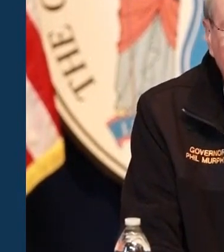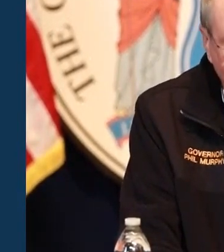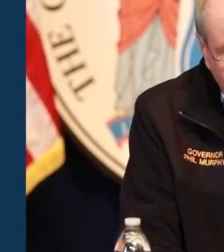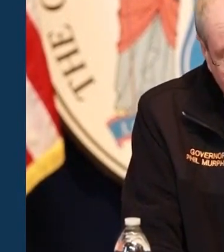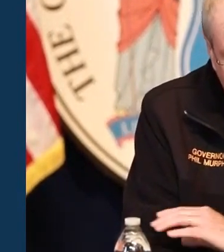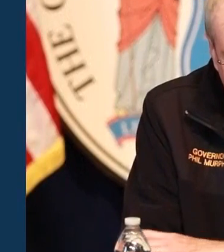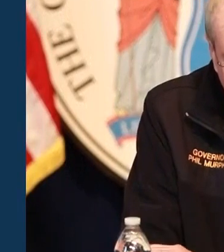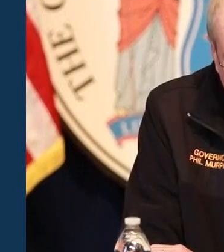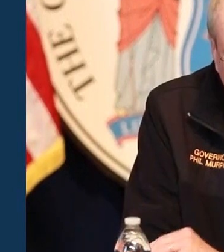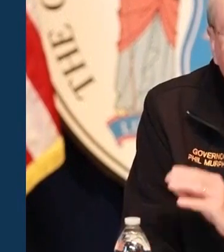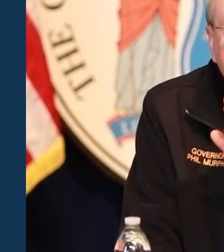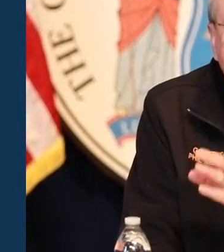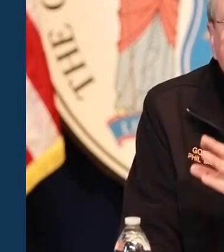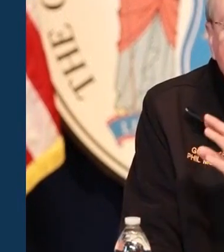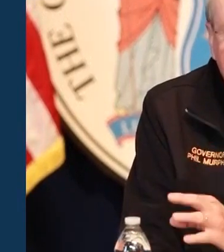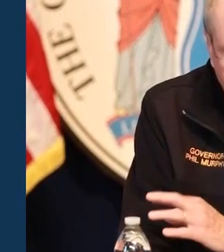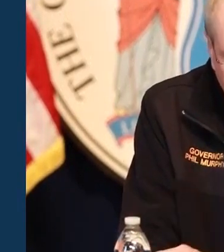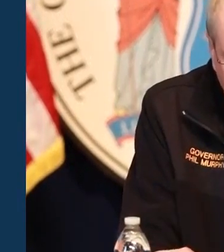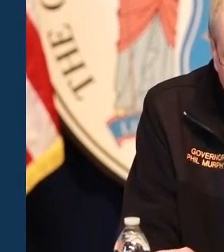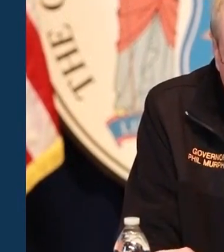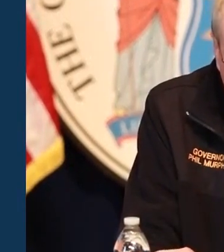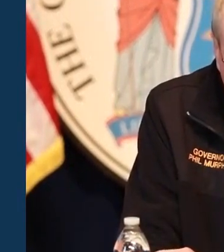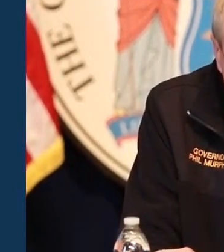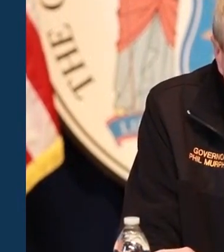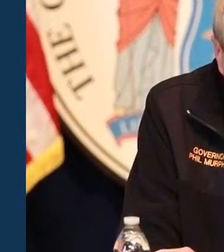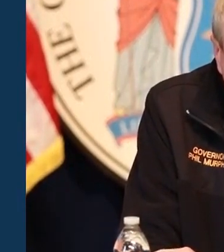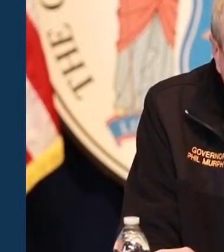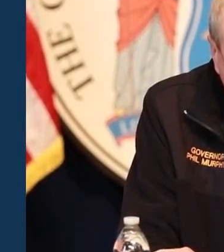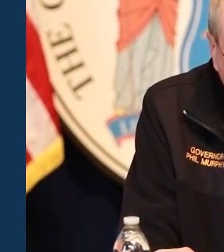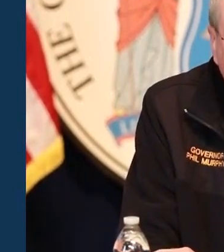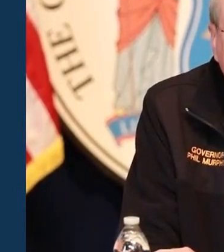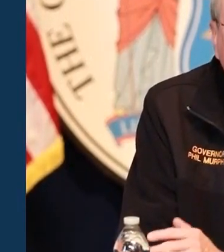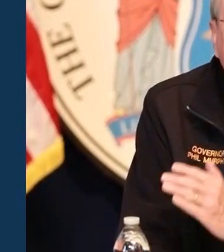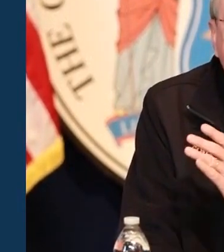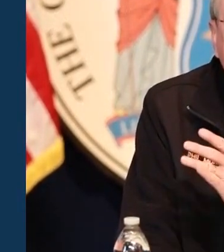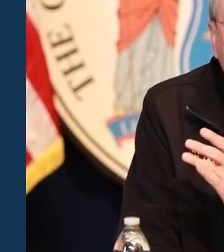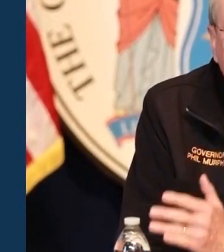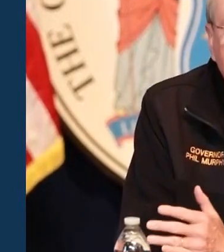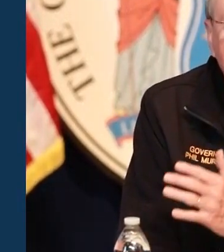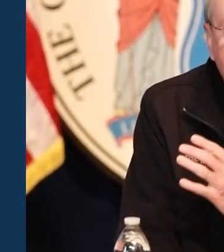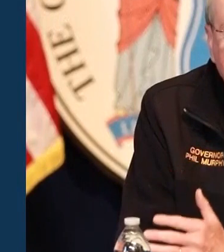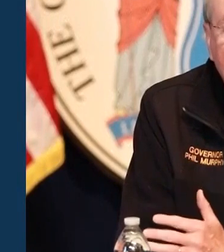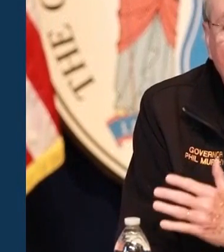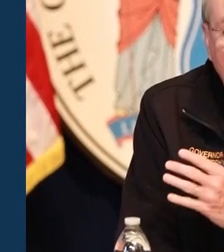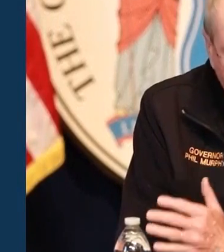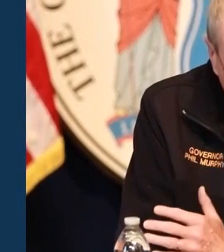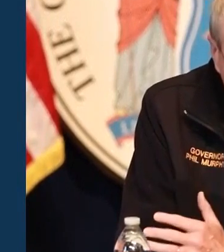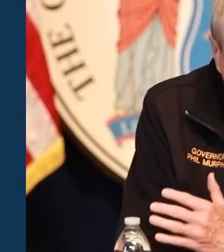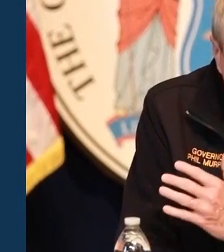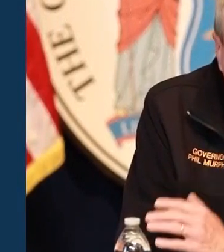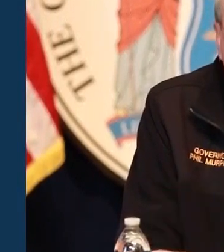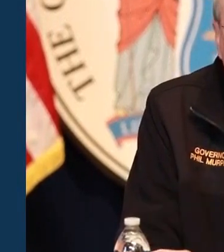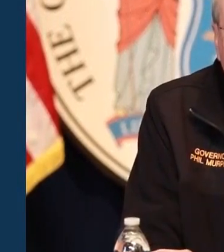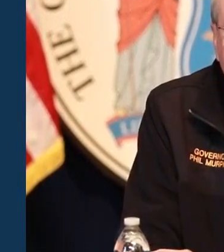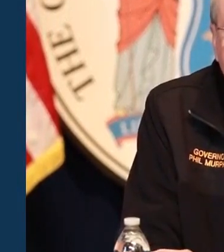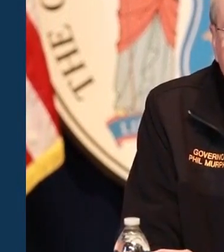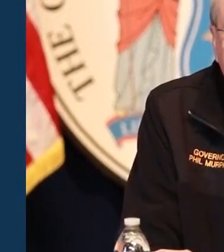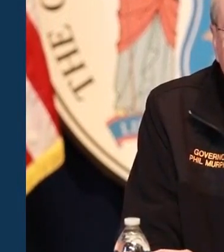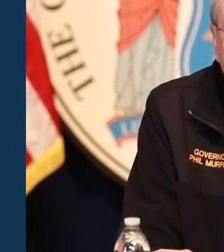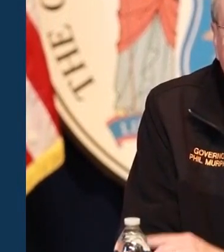many Easters to come. So please take this to heart and take this seriously. We all must work